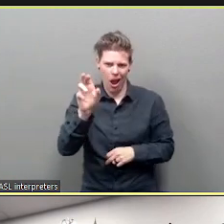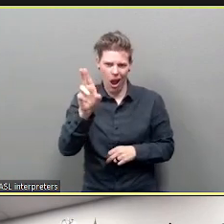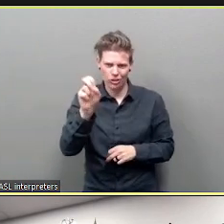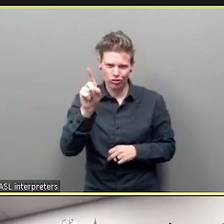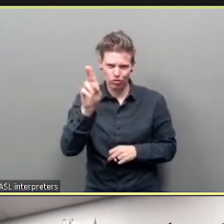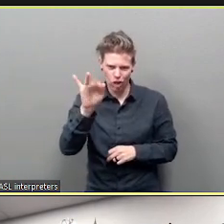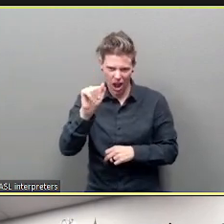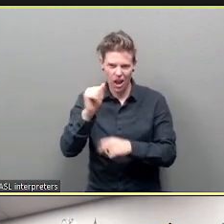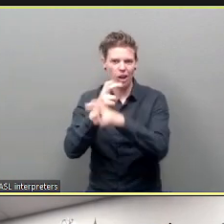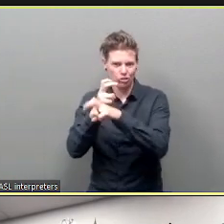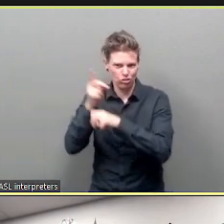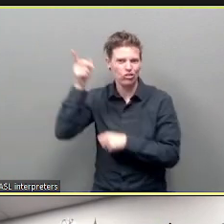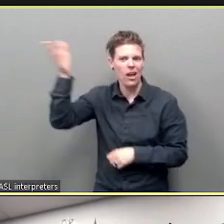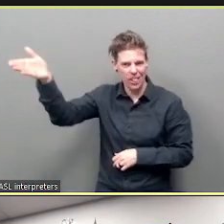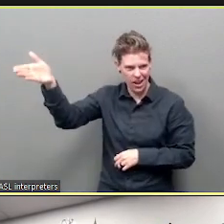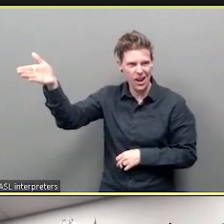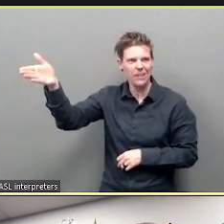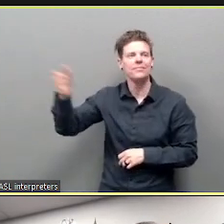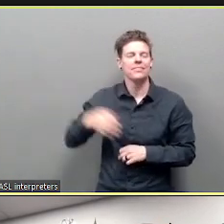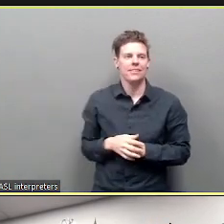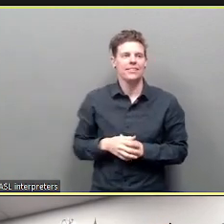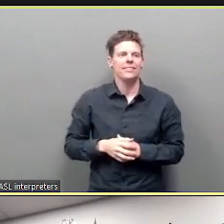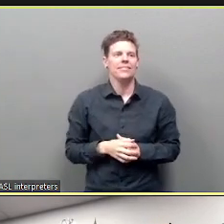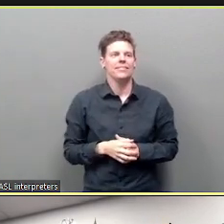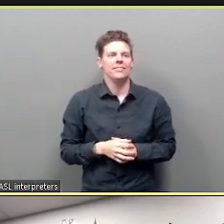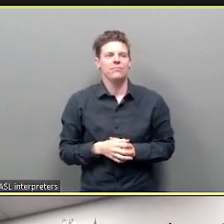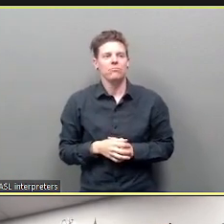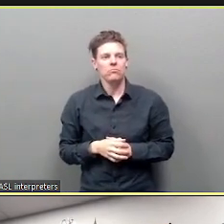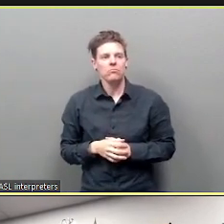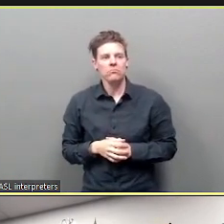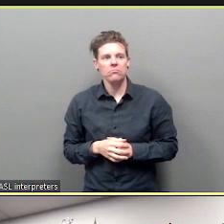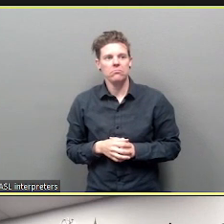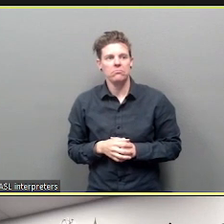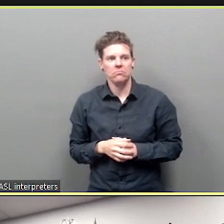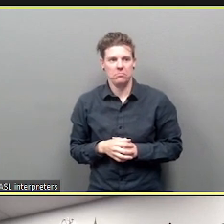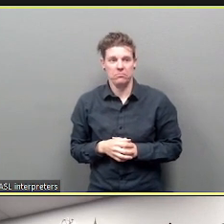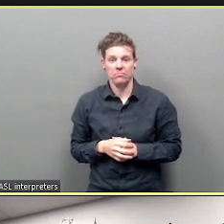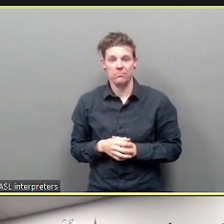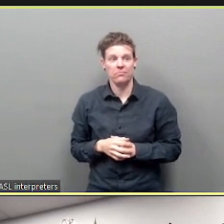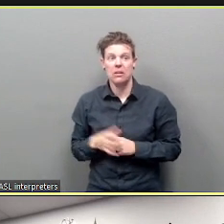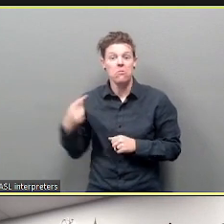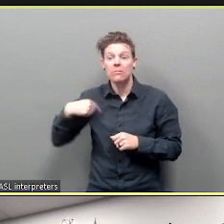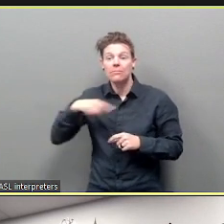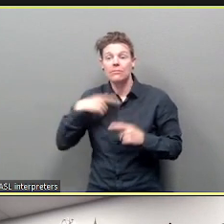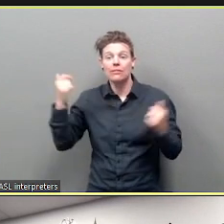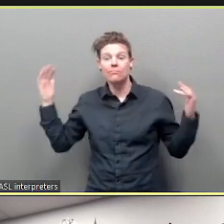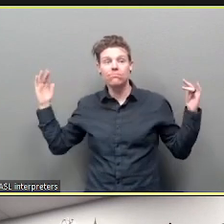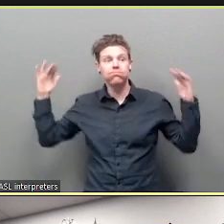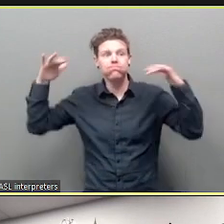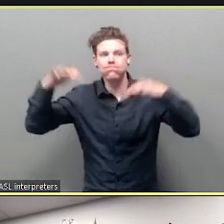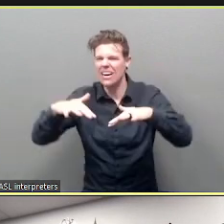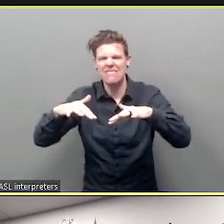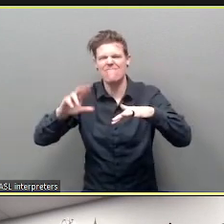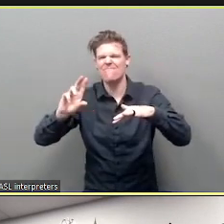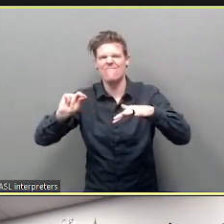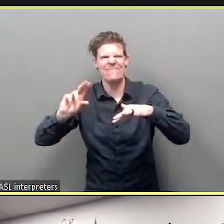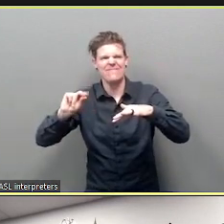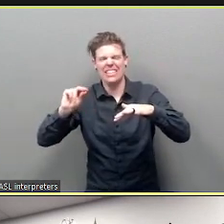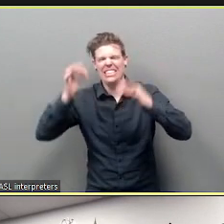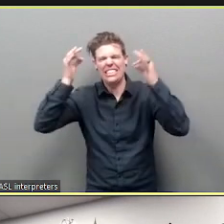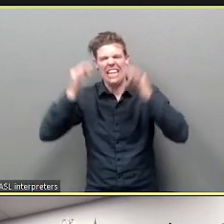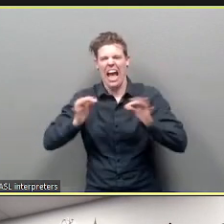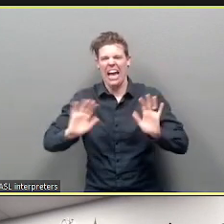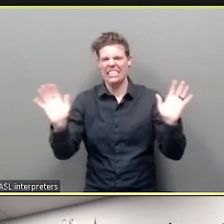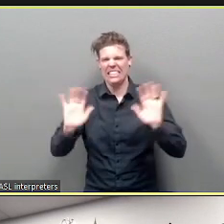restaurants we wanted to go to, but we scrapped that completely and just cooked some great meals for ourselves and pretty